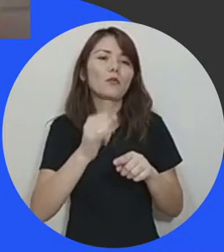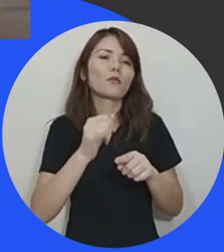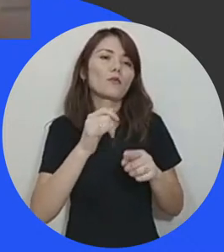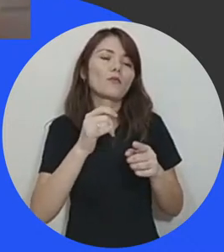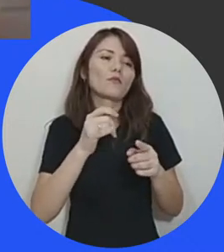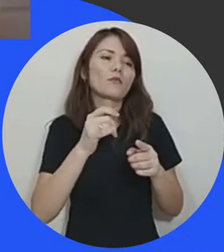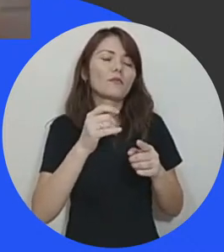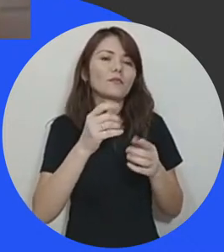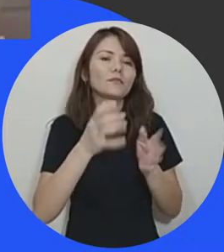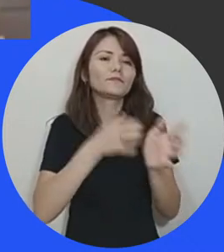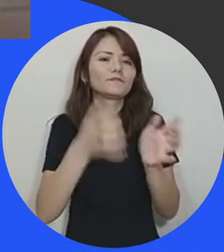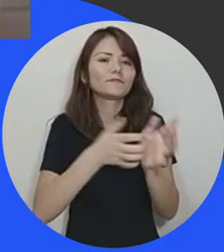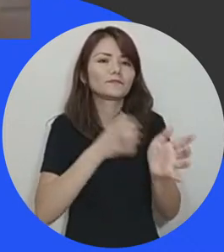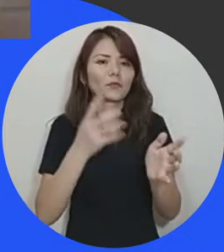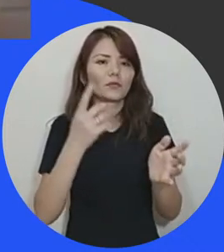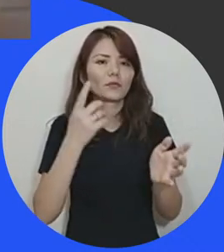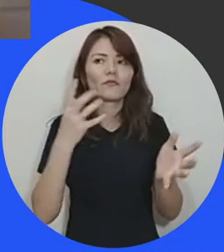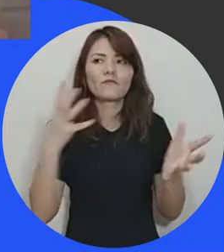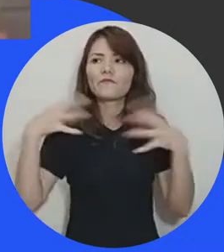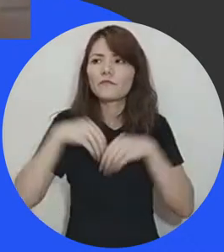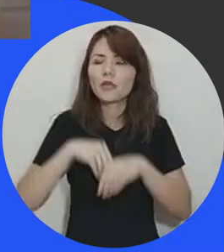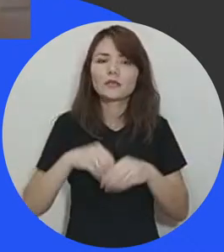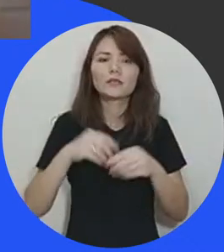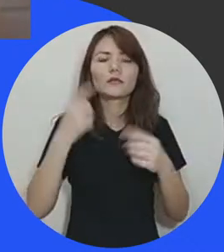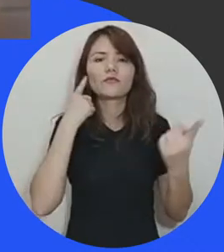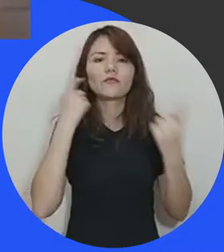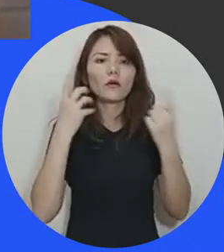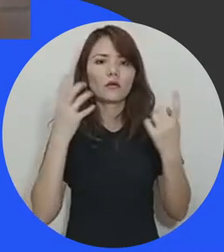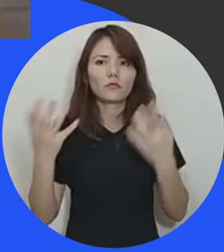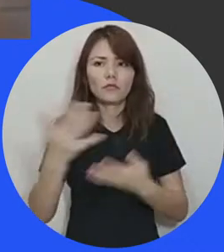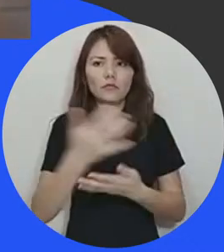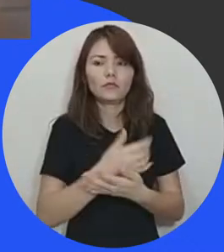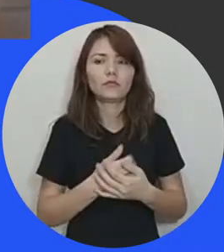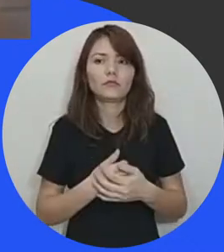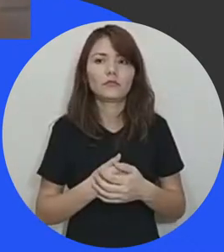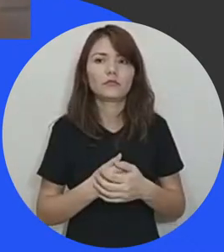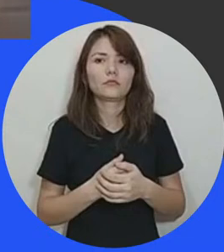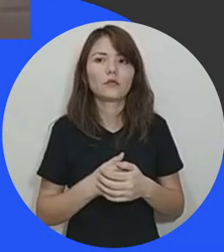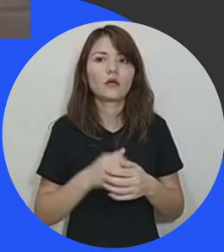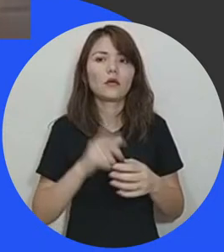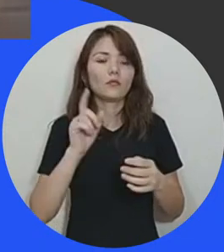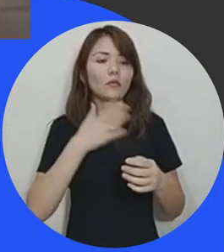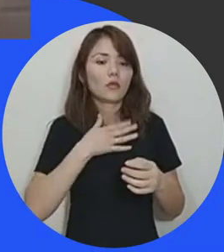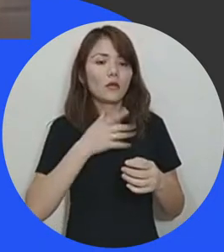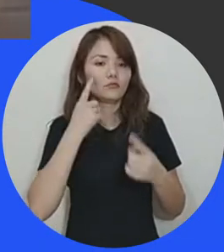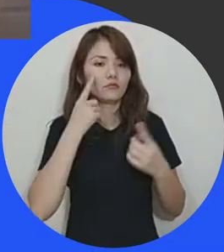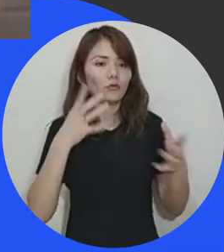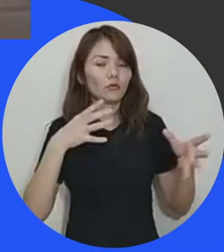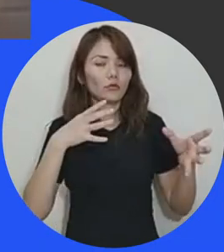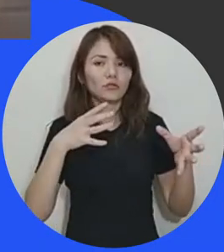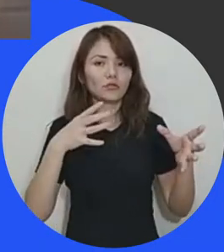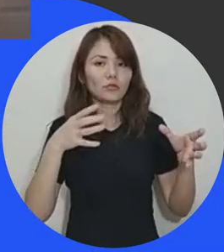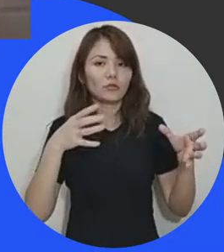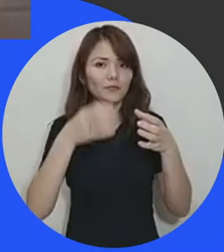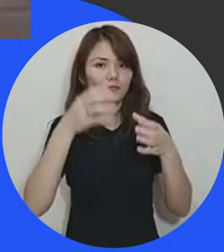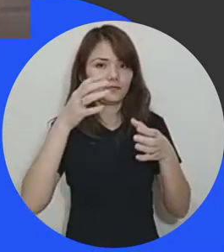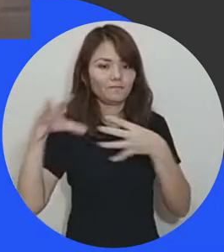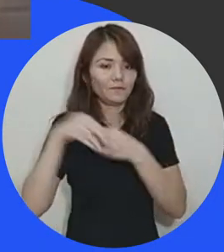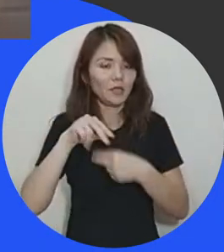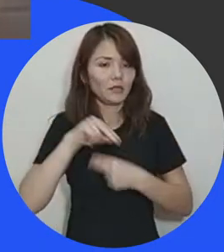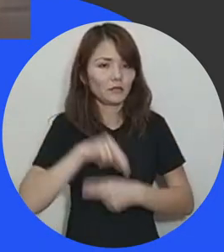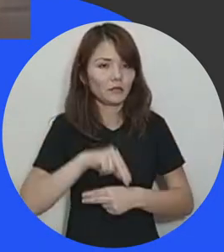this. And so at the moment, most of the international collaboration is not structured. It's on a sort of a best efforts